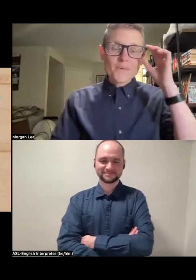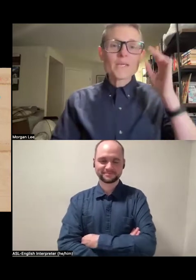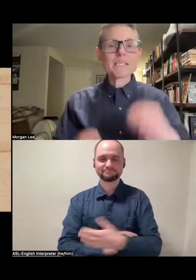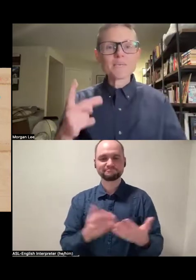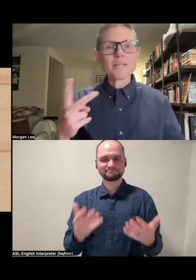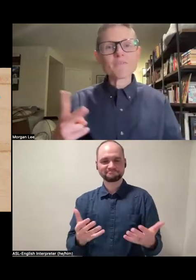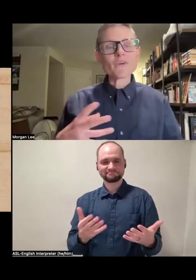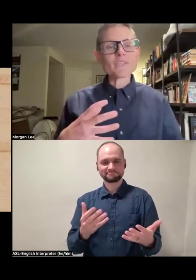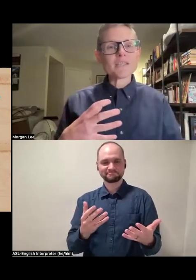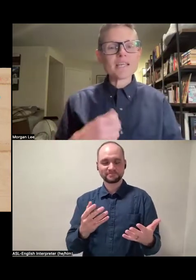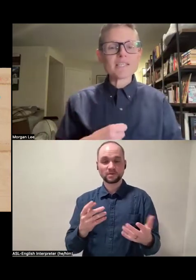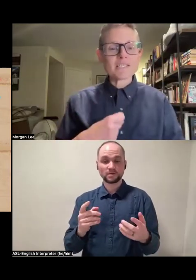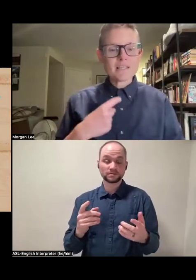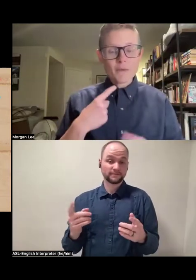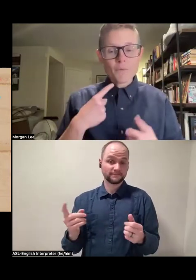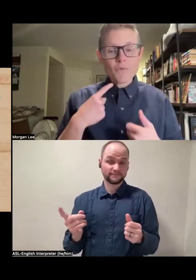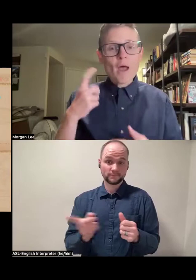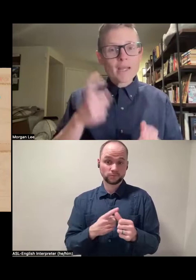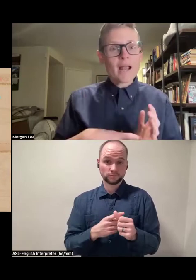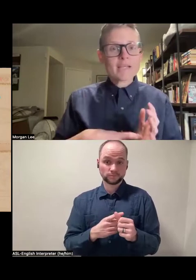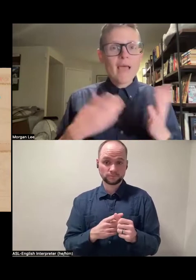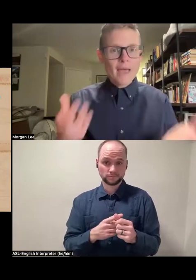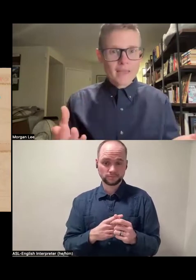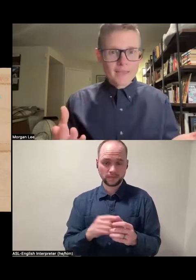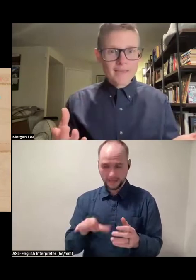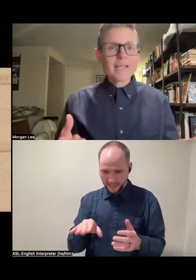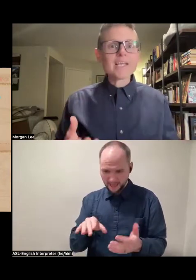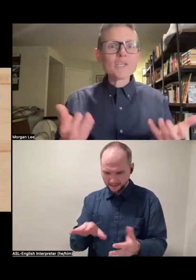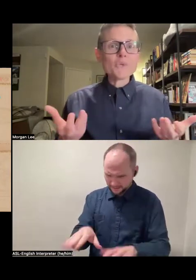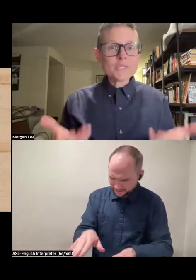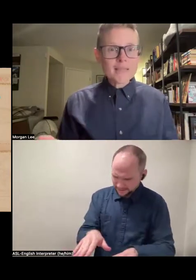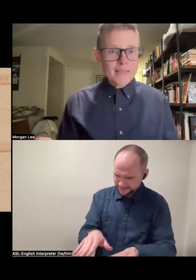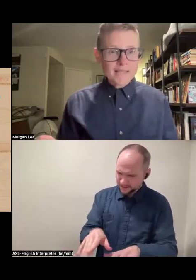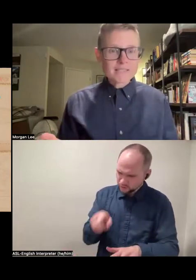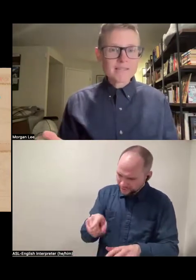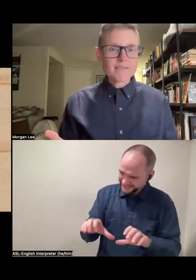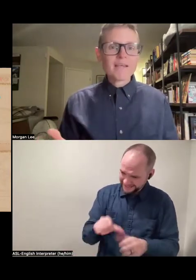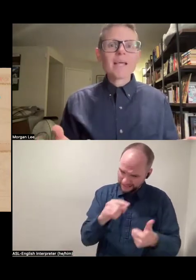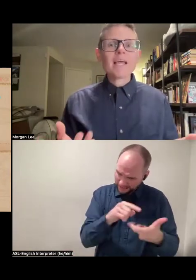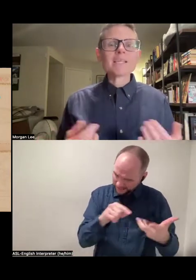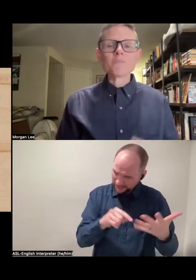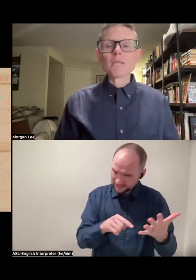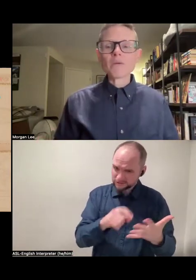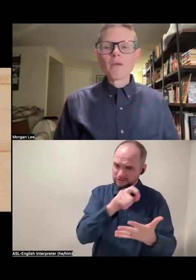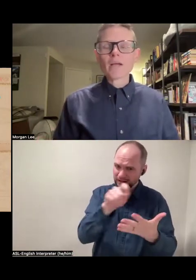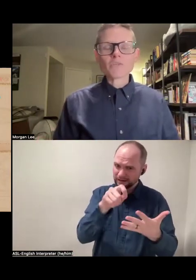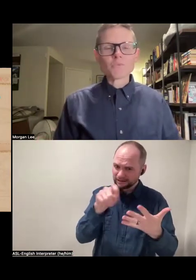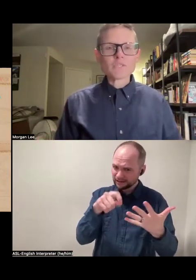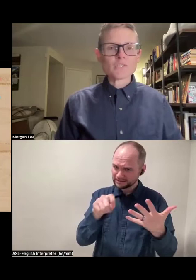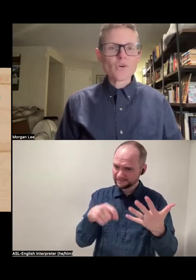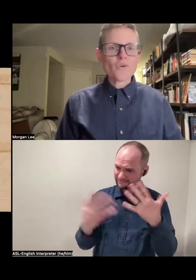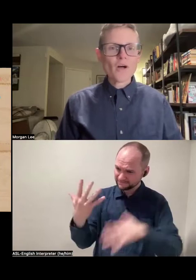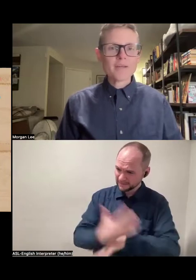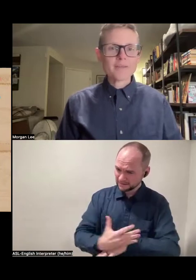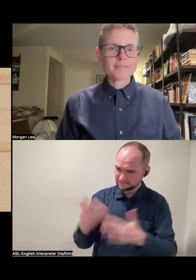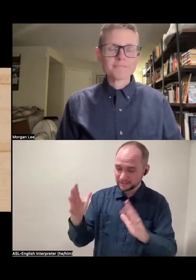So you can see when he first is like, we recognize, hey, you did this. His immediate reaction was